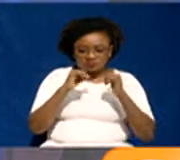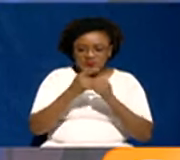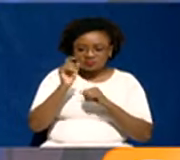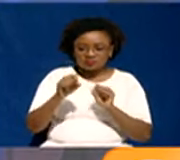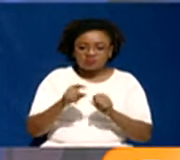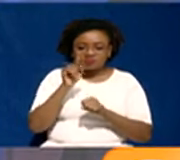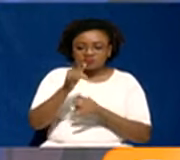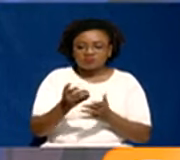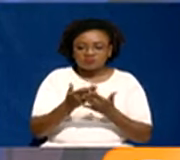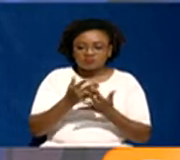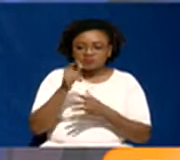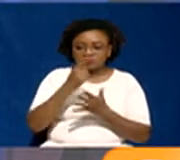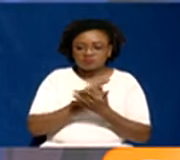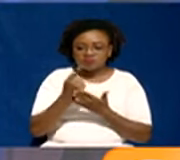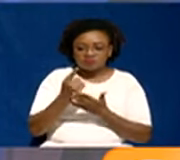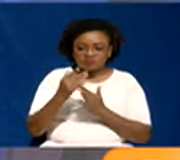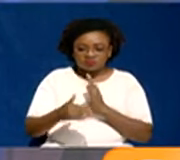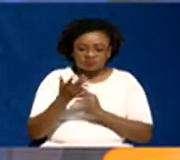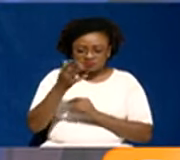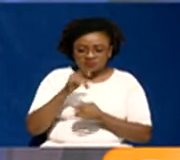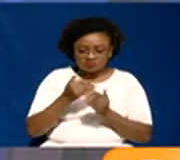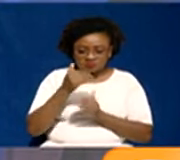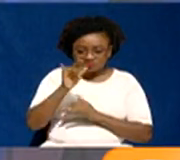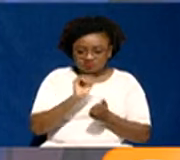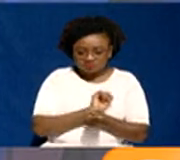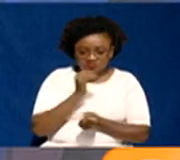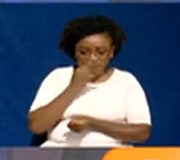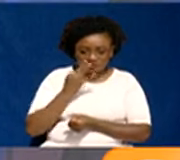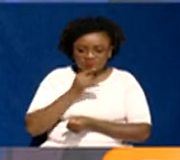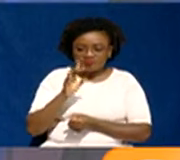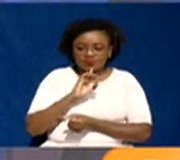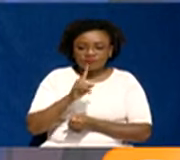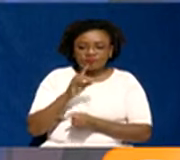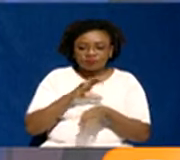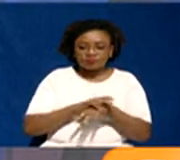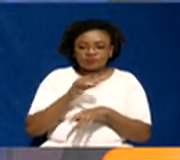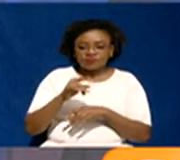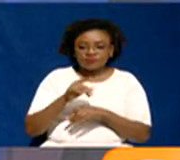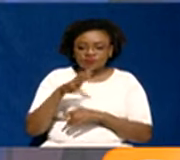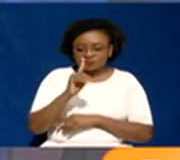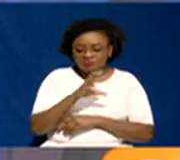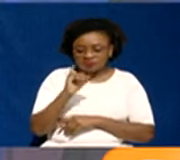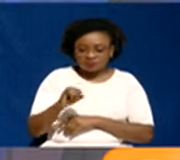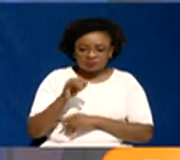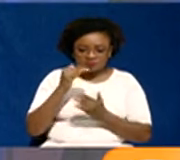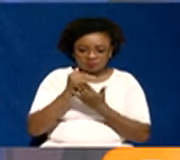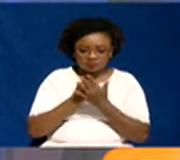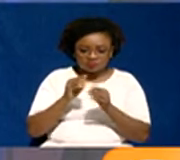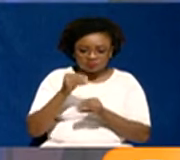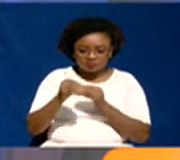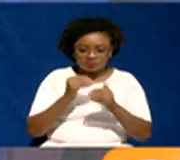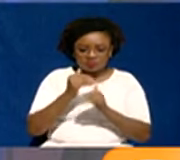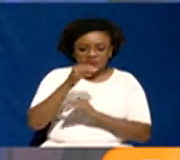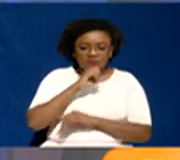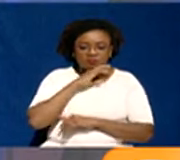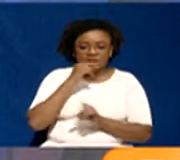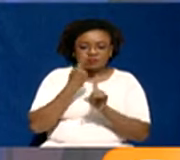custody after his arrest on Wednesday Hessa was arrested after honoring summons by the DCI to record a statement following complaints by